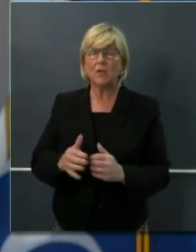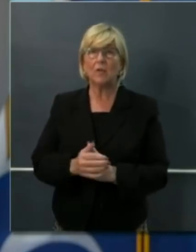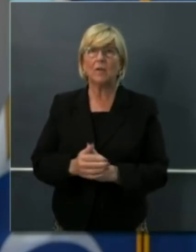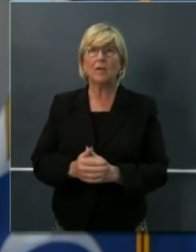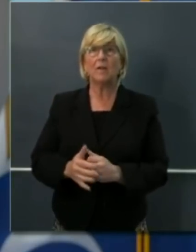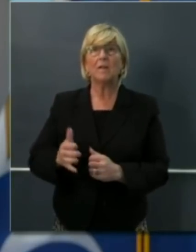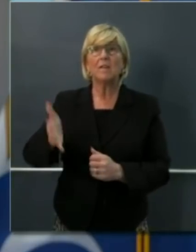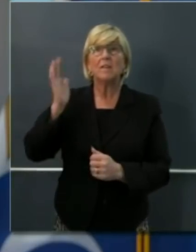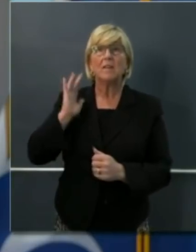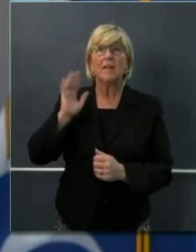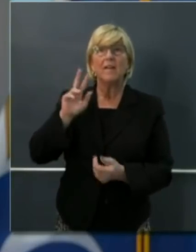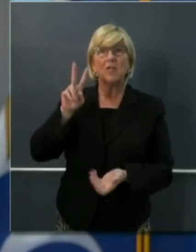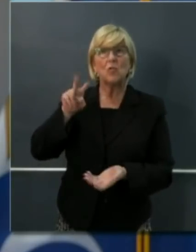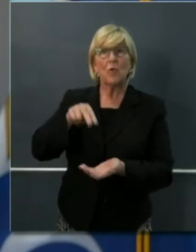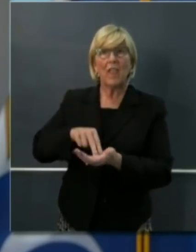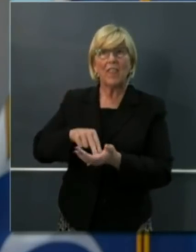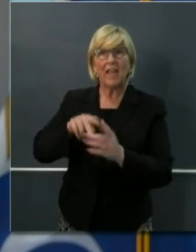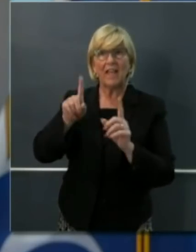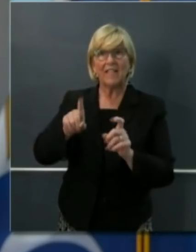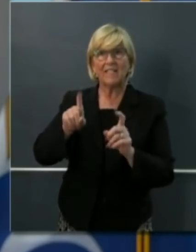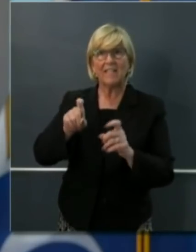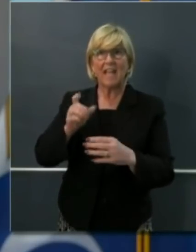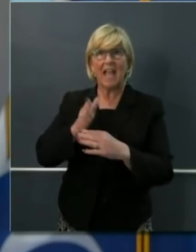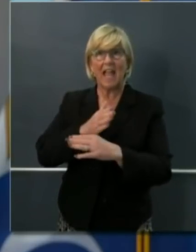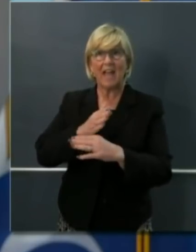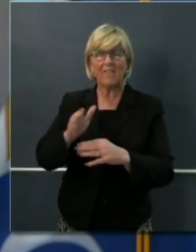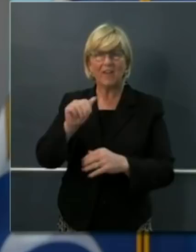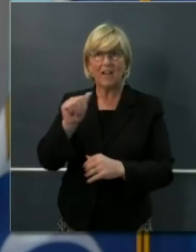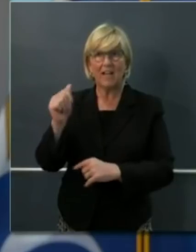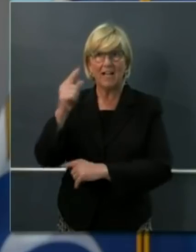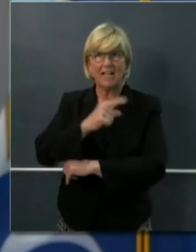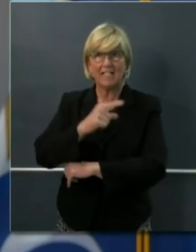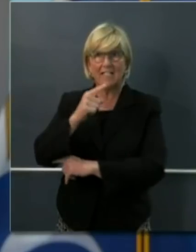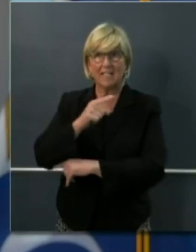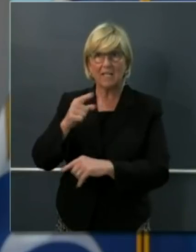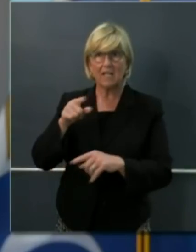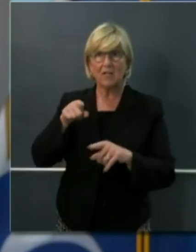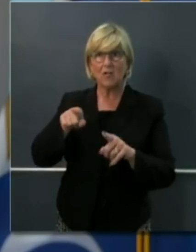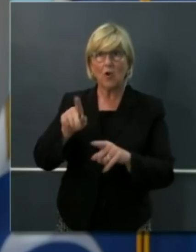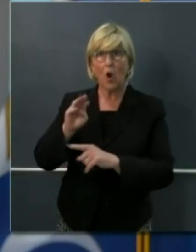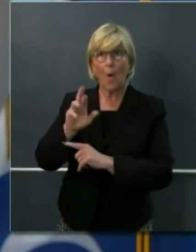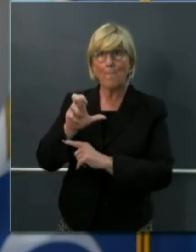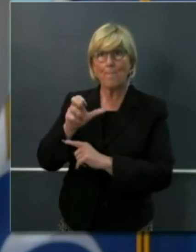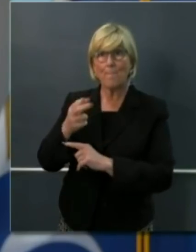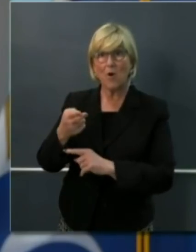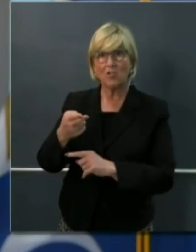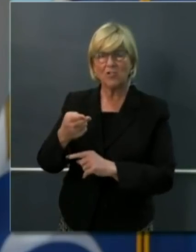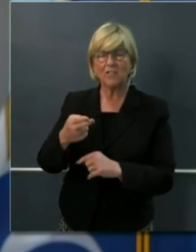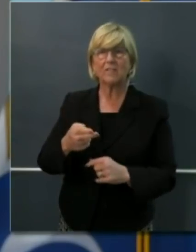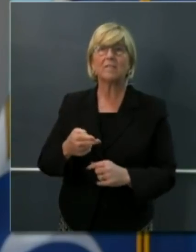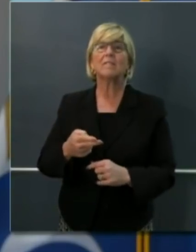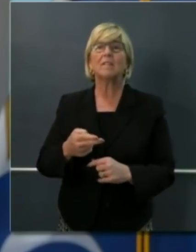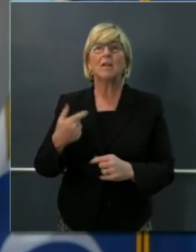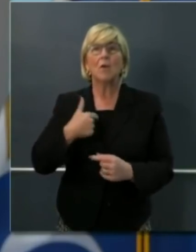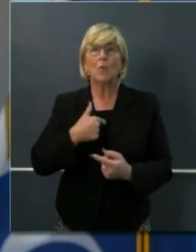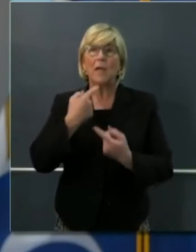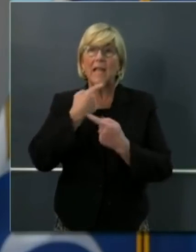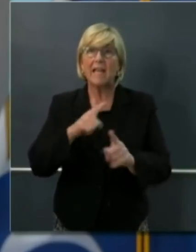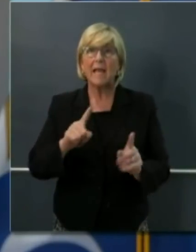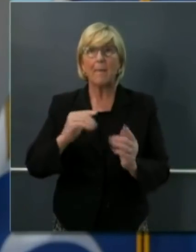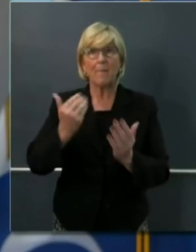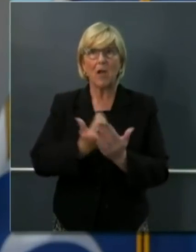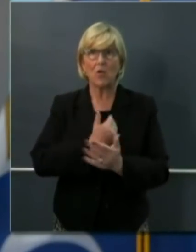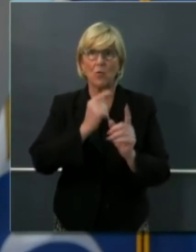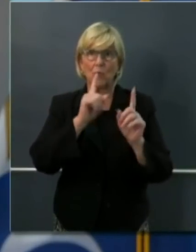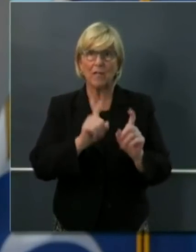from 2,000 tests on average a day in March, just a few weeks ago. We made announcements with a new